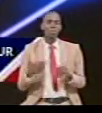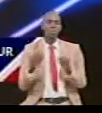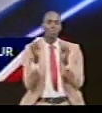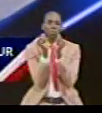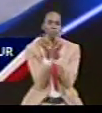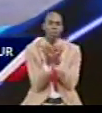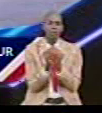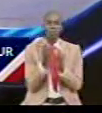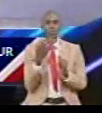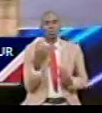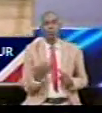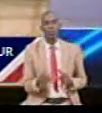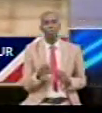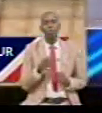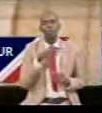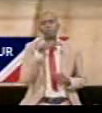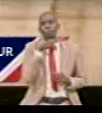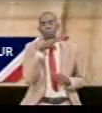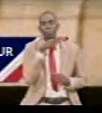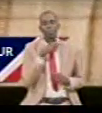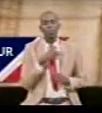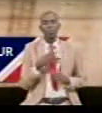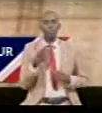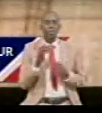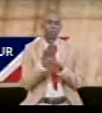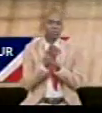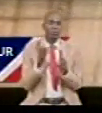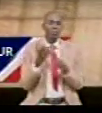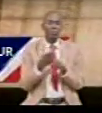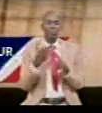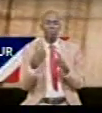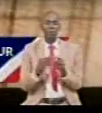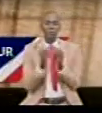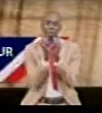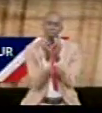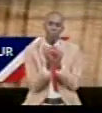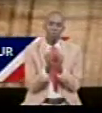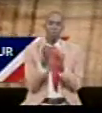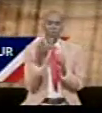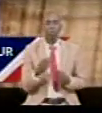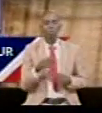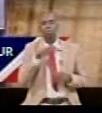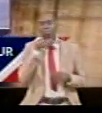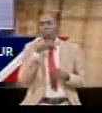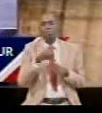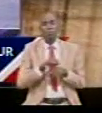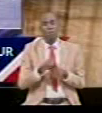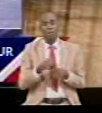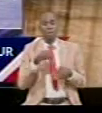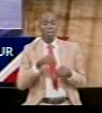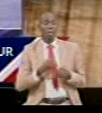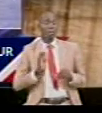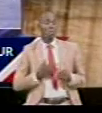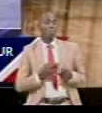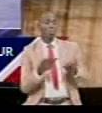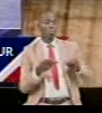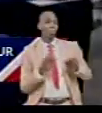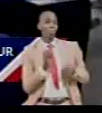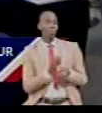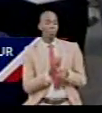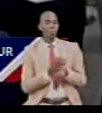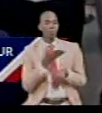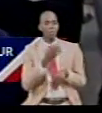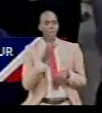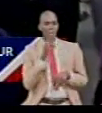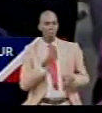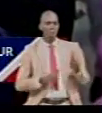corruption. Delivered from the bondage of corruption. In our offices, there are those who are corrupt, and when you are